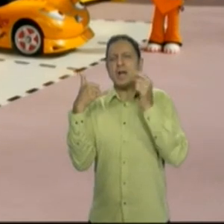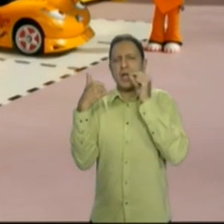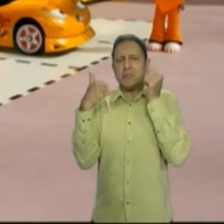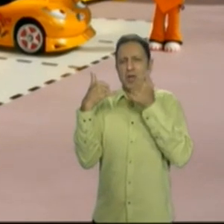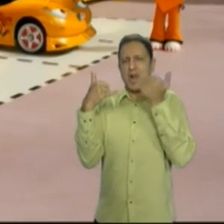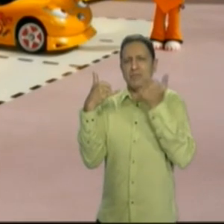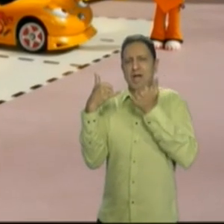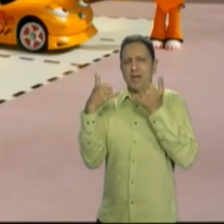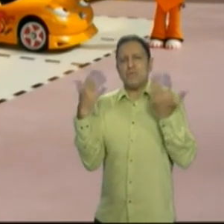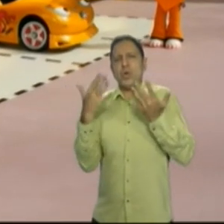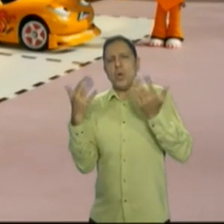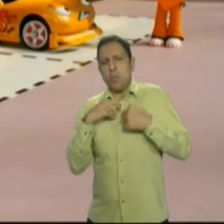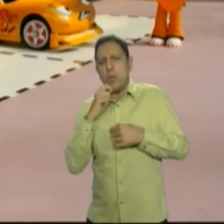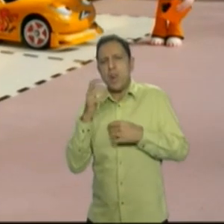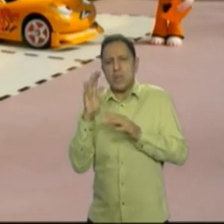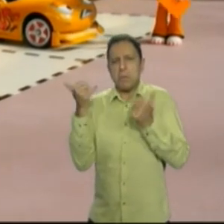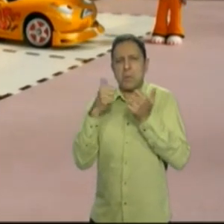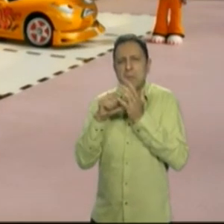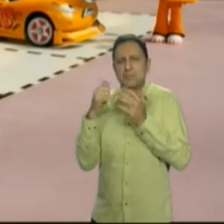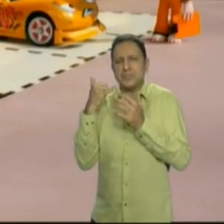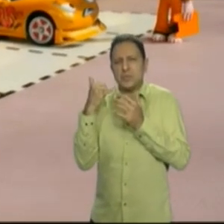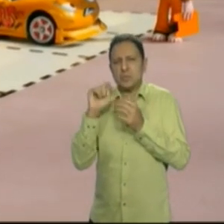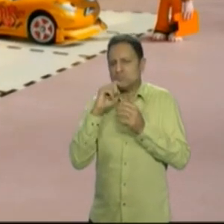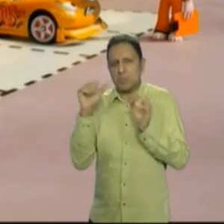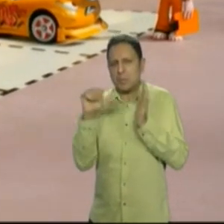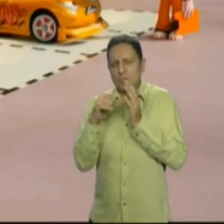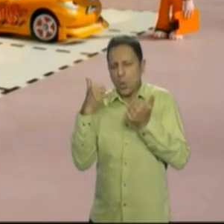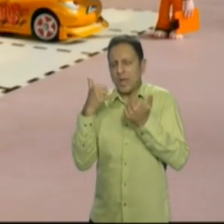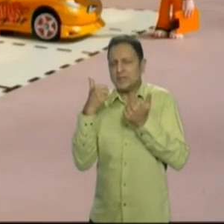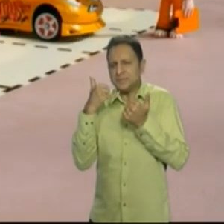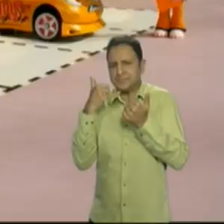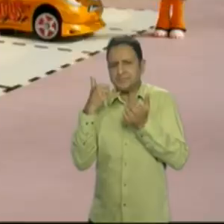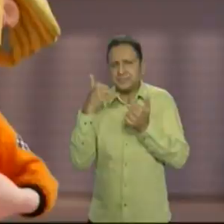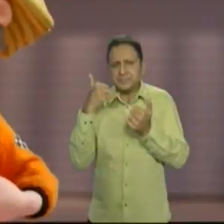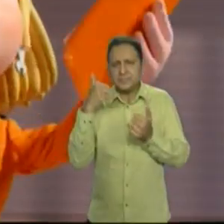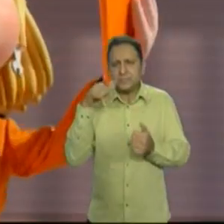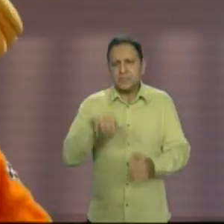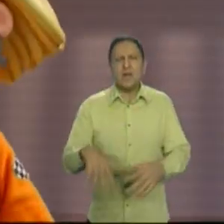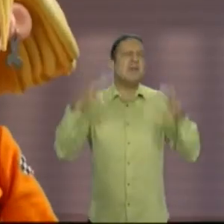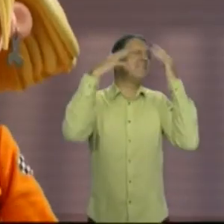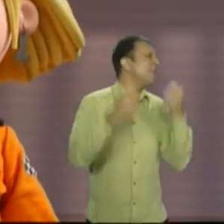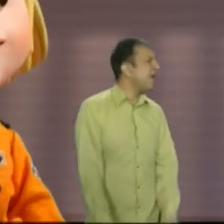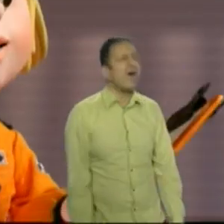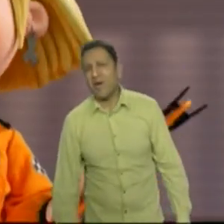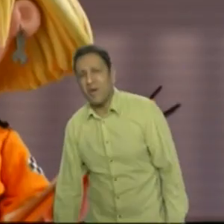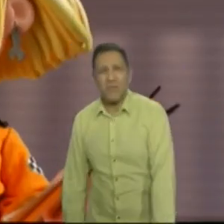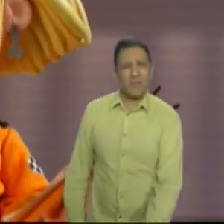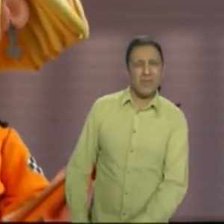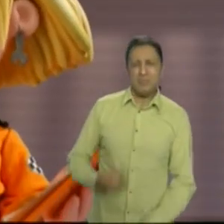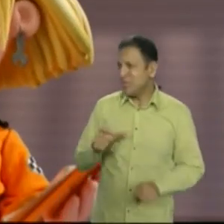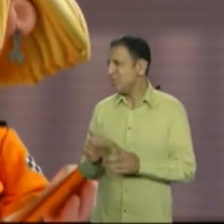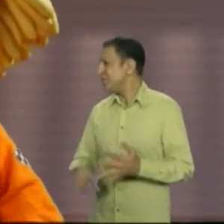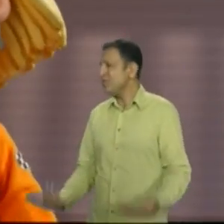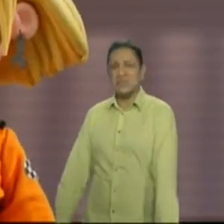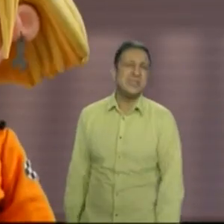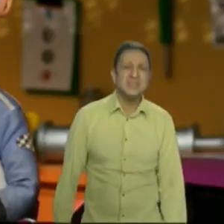Carburetor. Of course I will. I'm sure that won't be a problem. Oh, no! What am I